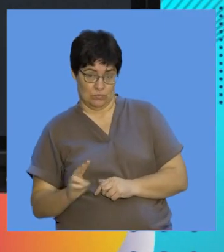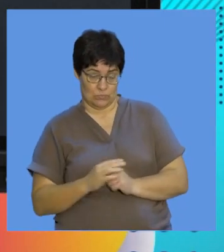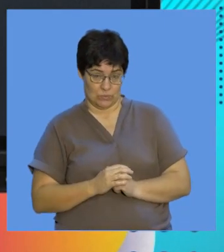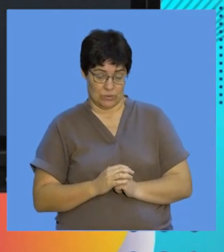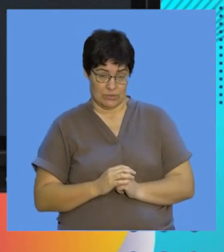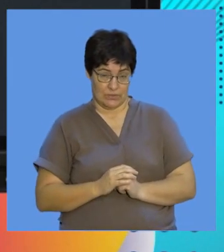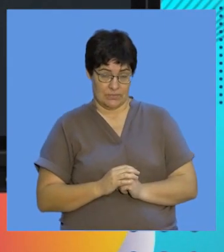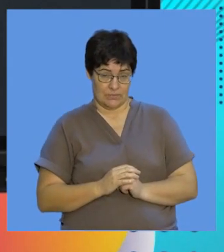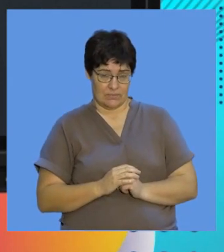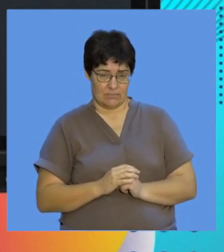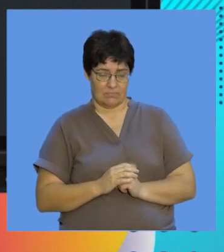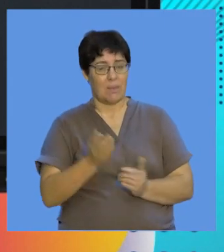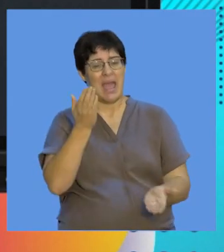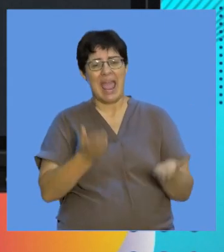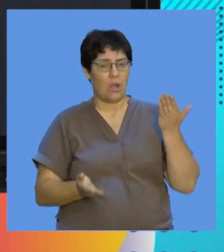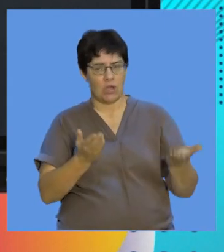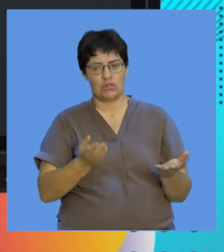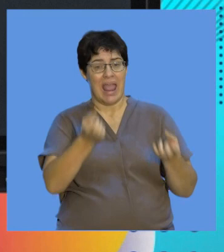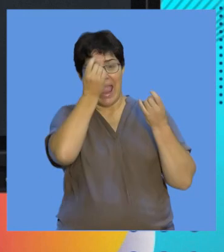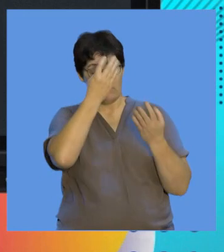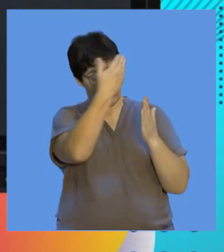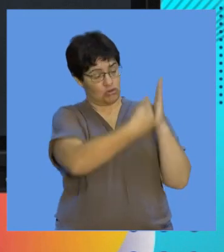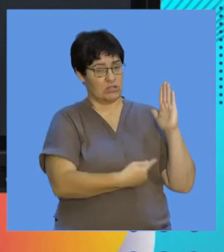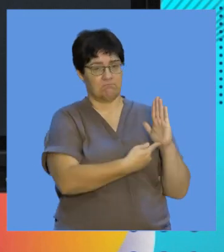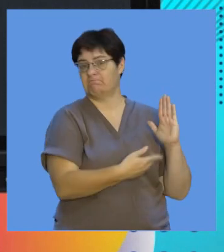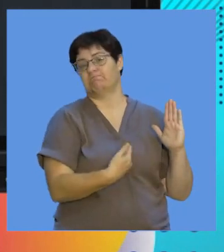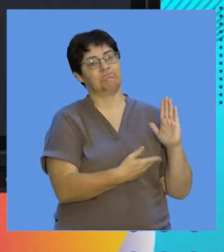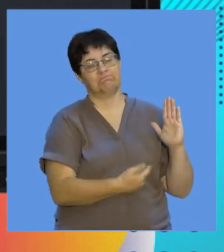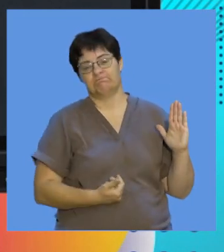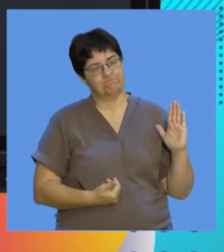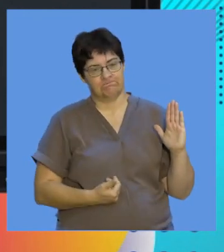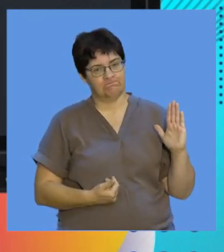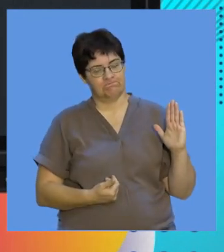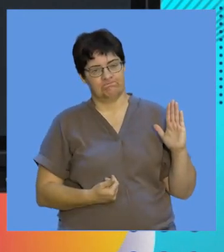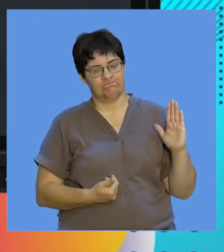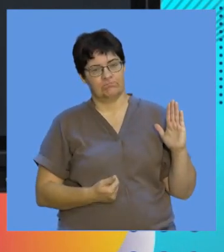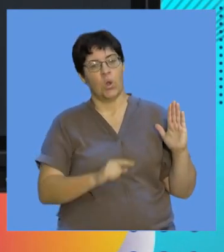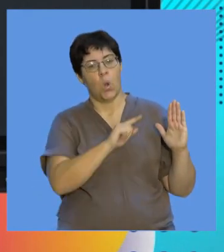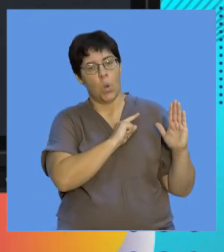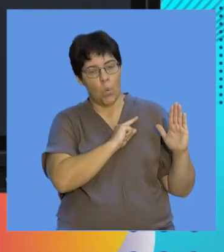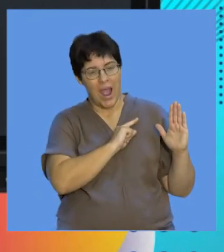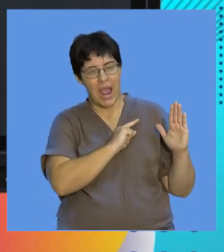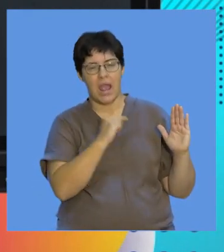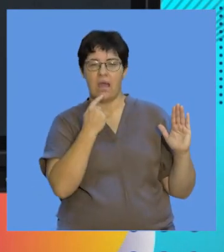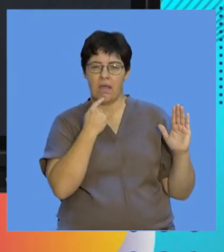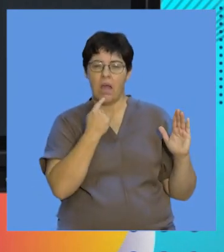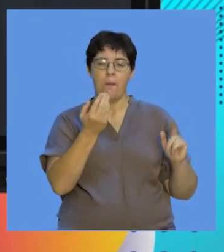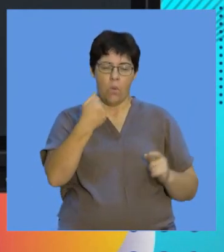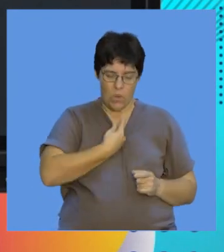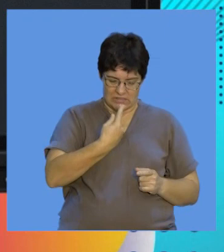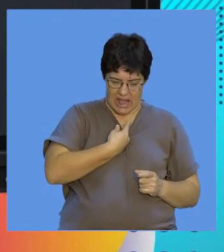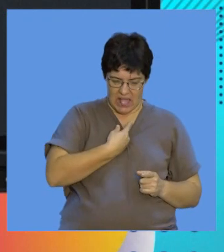these aren't equations on your information sheet because they derived equations. They're ones we have to make